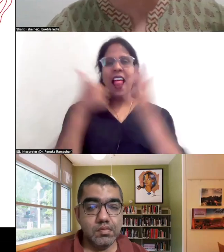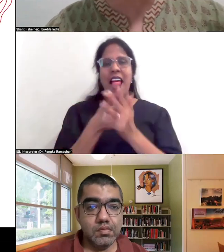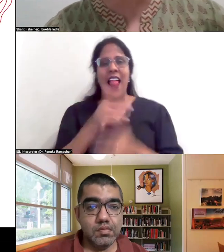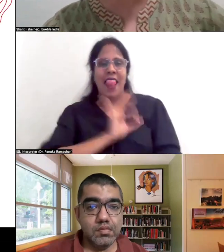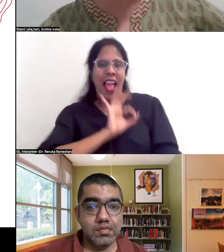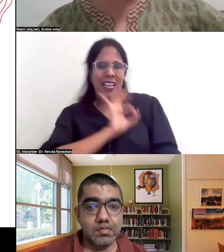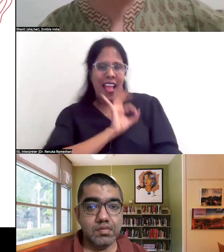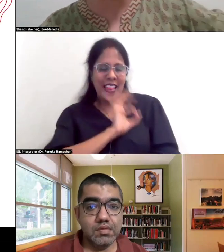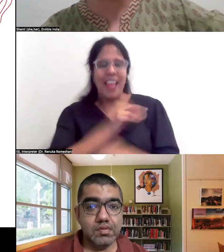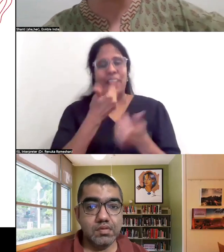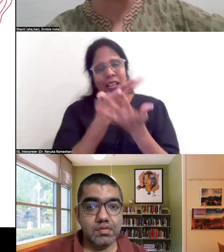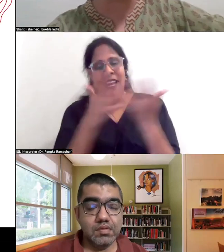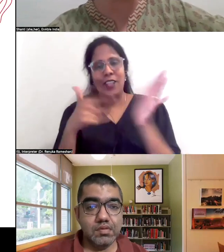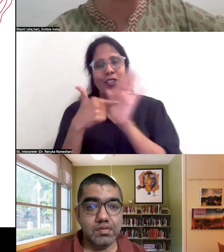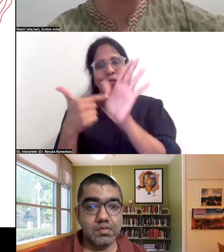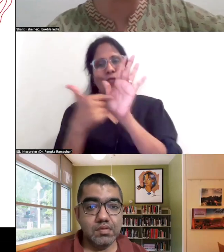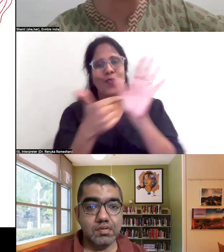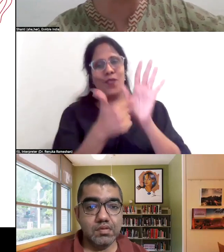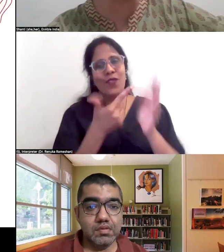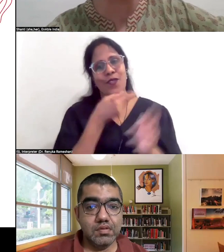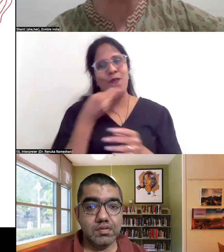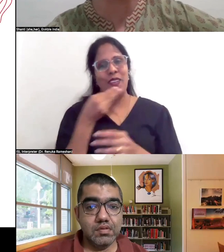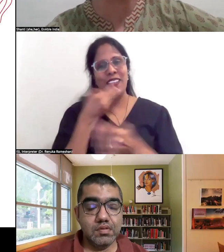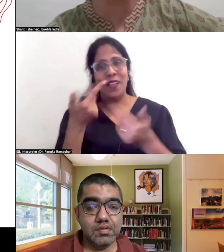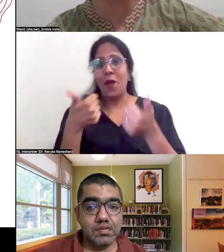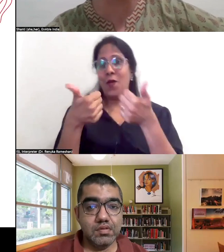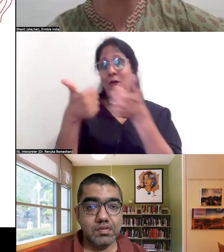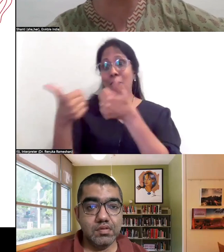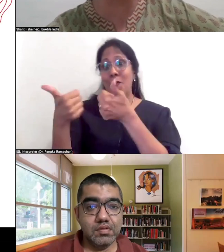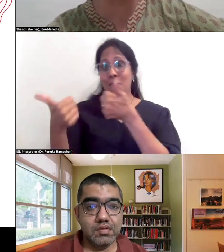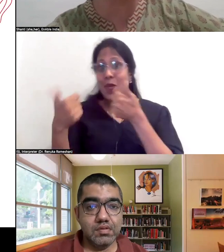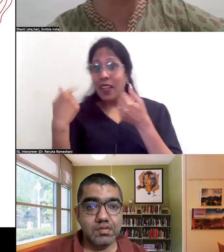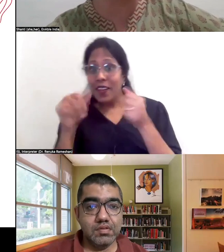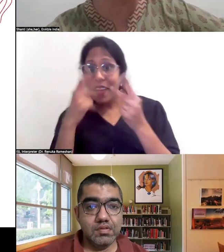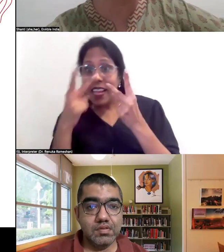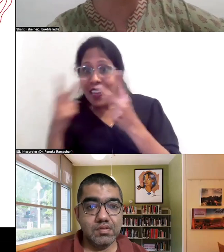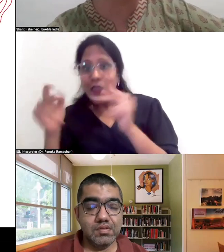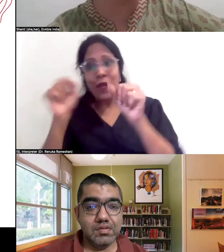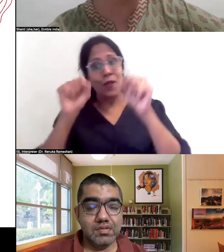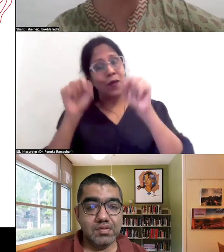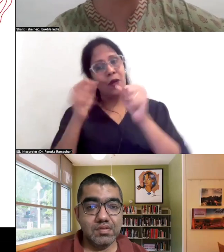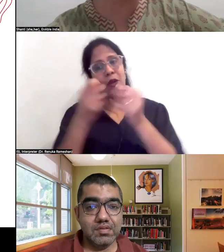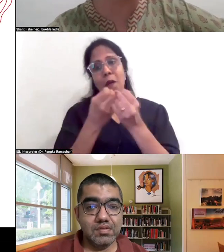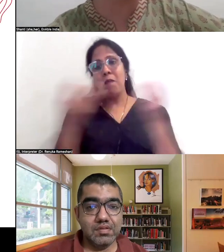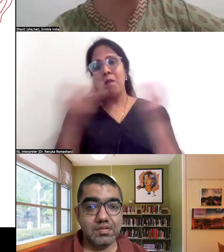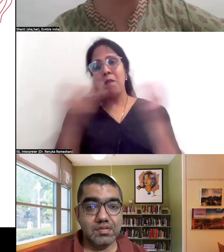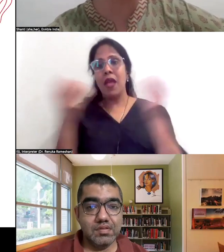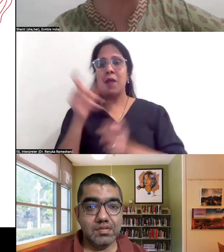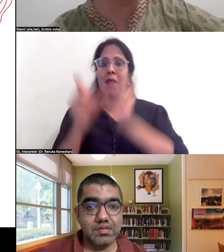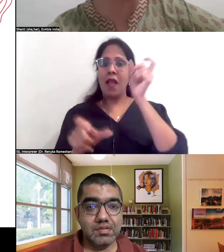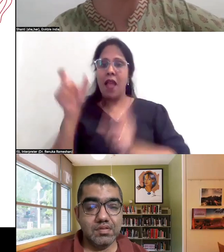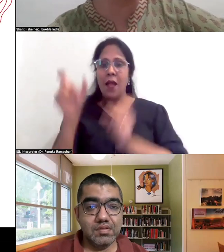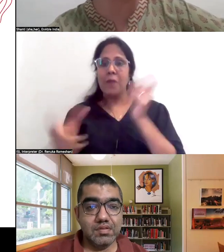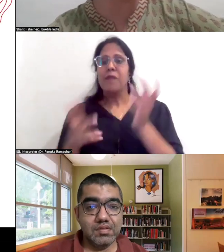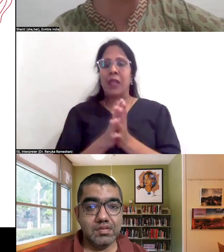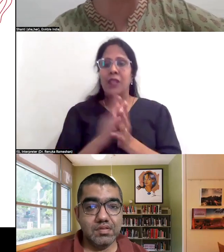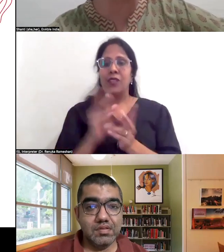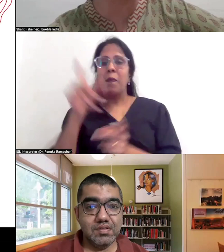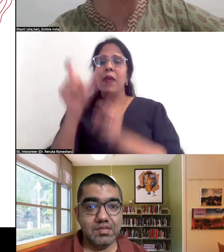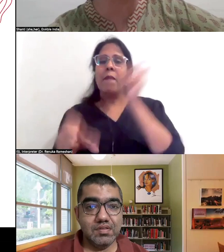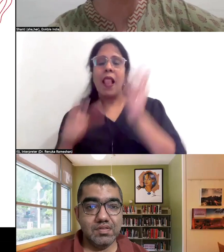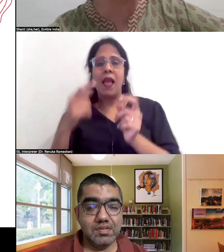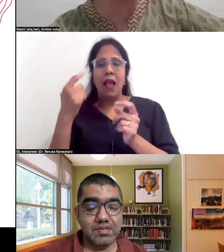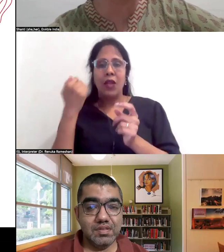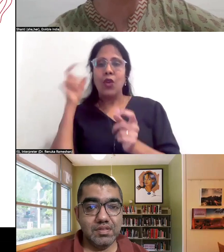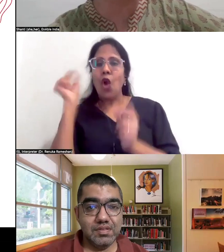Yes. Okay, cool. There's one heart. Yeah. Good. And actually, Sudha also said that day to dream and work on dream action with art. Yeah.